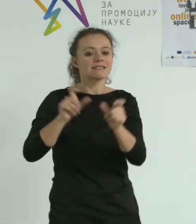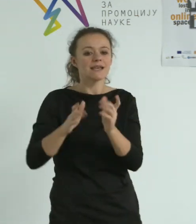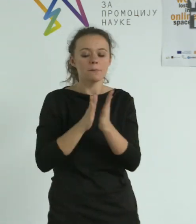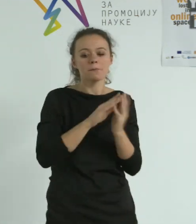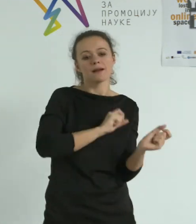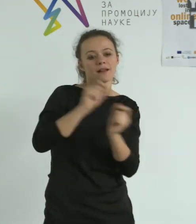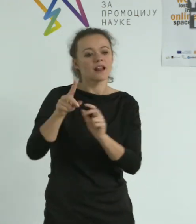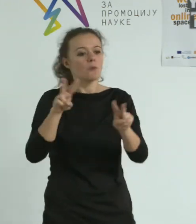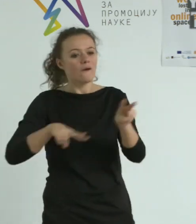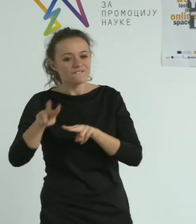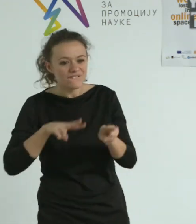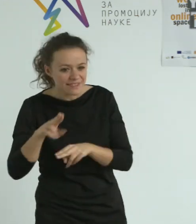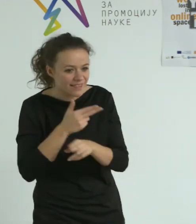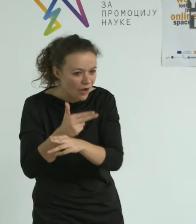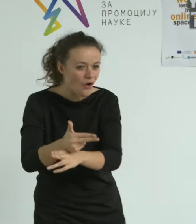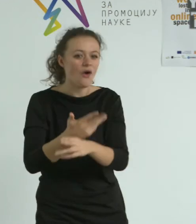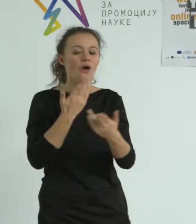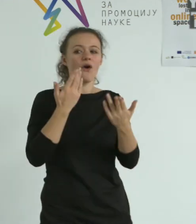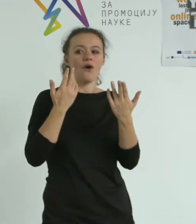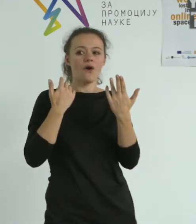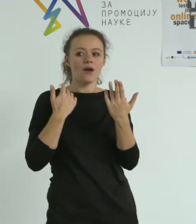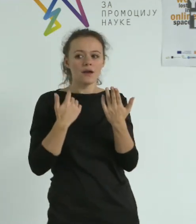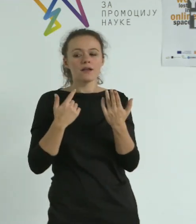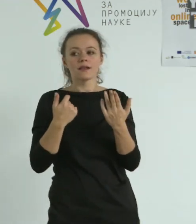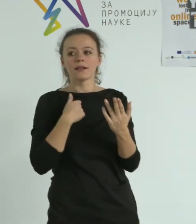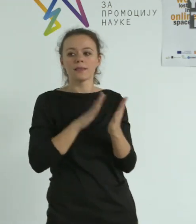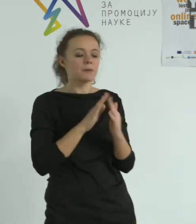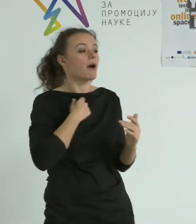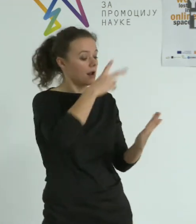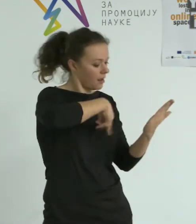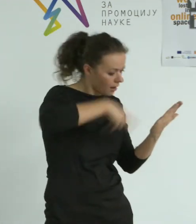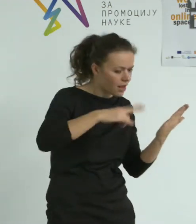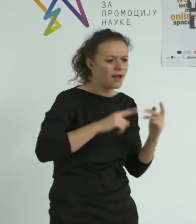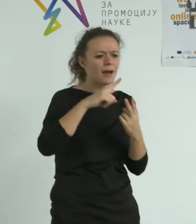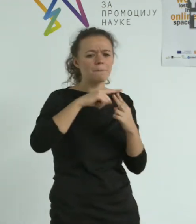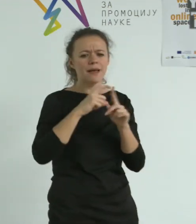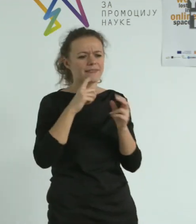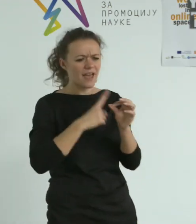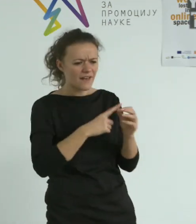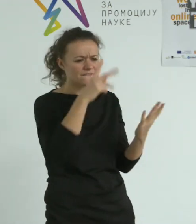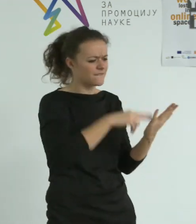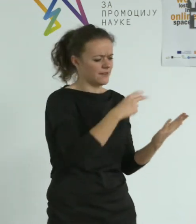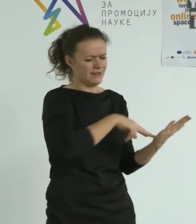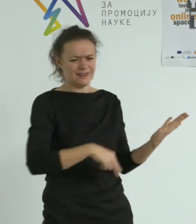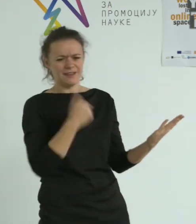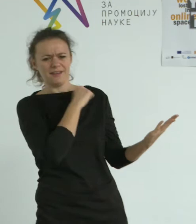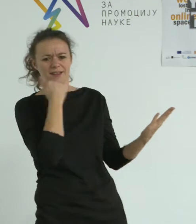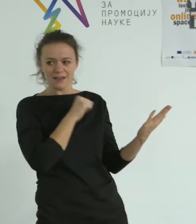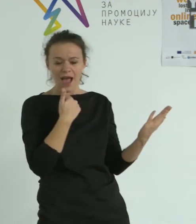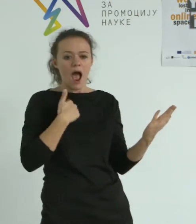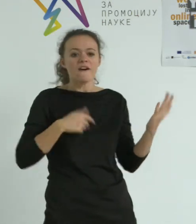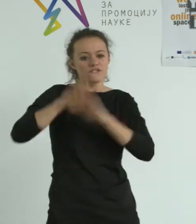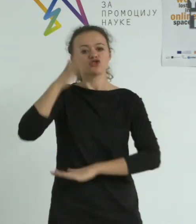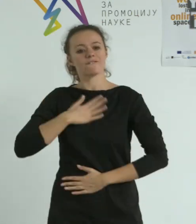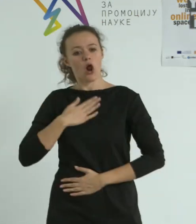videos. I mean, me, myself, I hate the boring stuff of reading and PDFs and everything when I have online courses, and I like